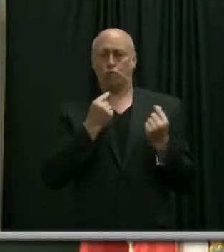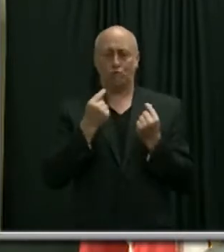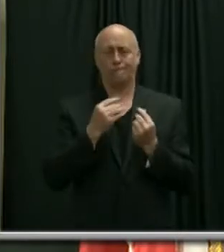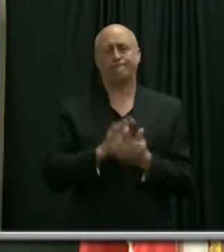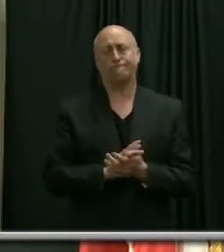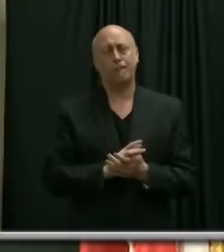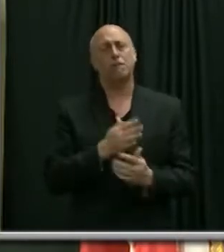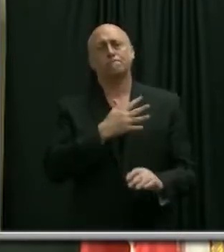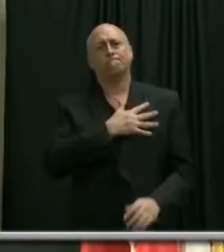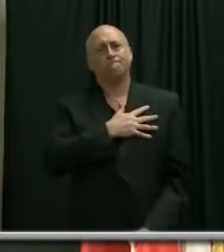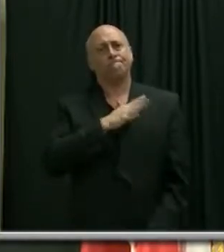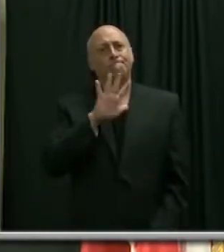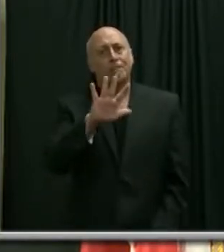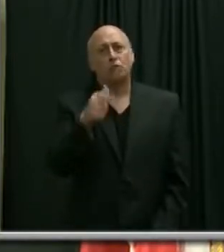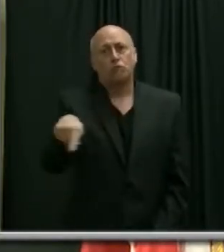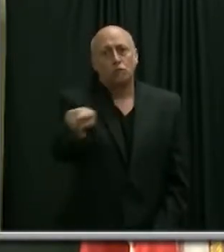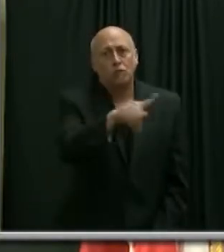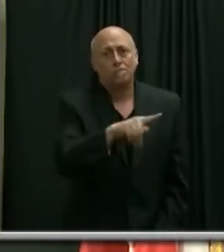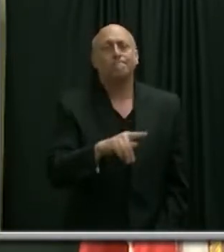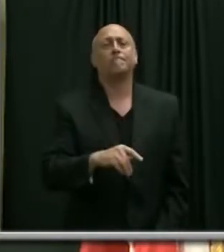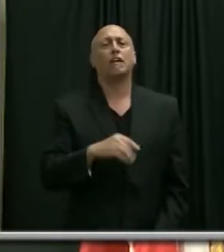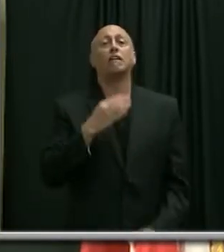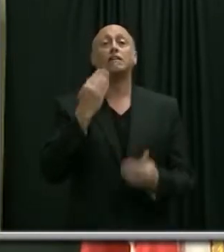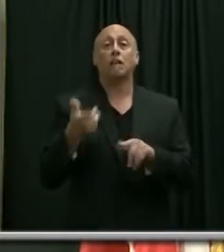William Swan. Thank you.